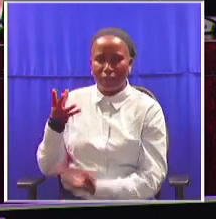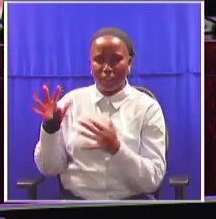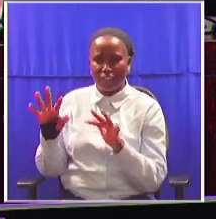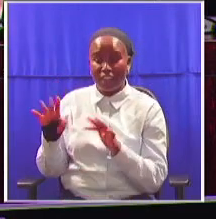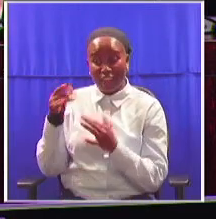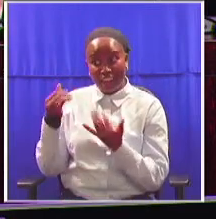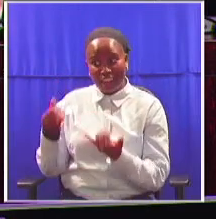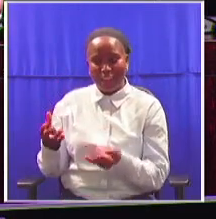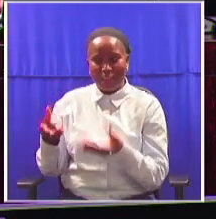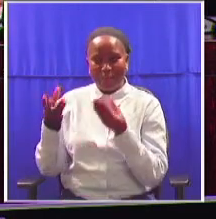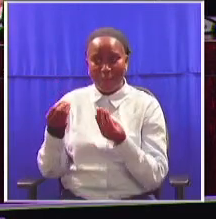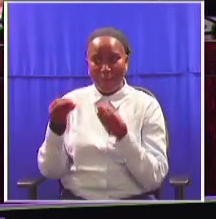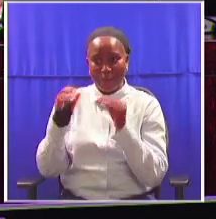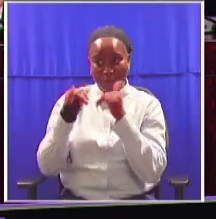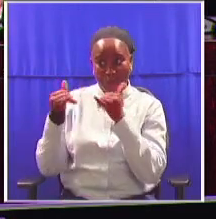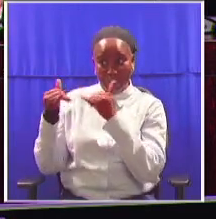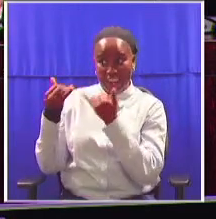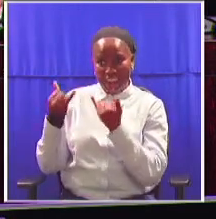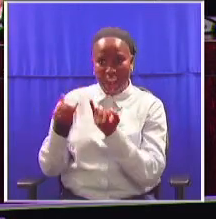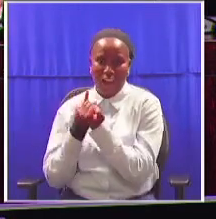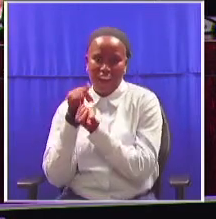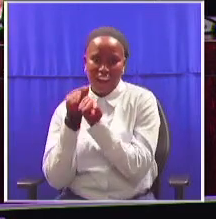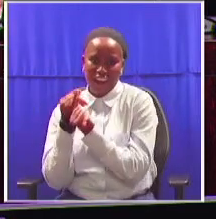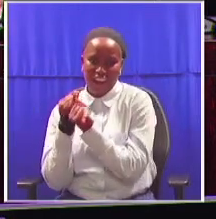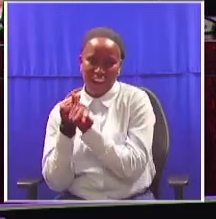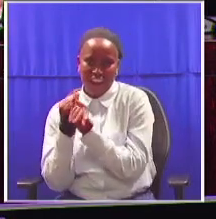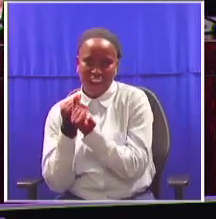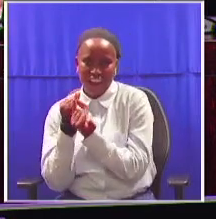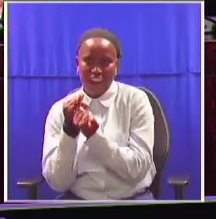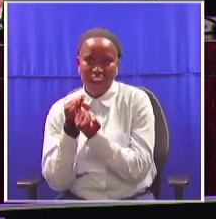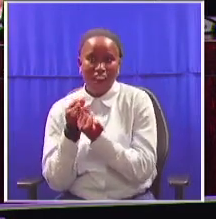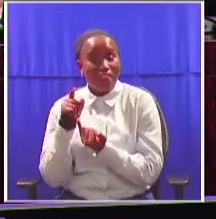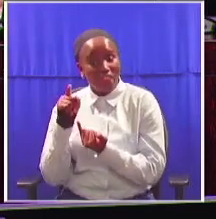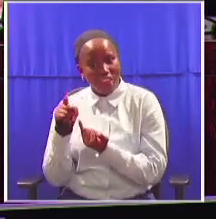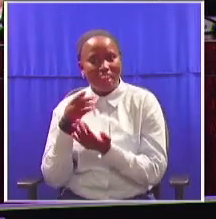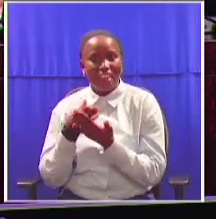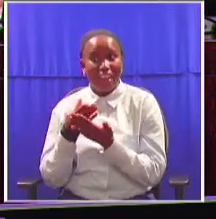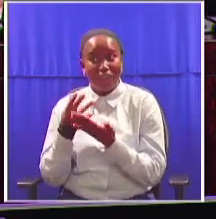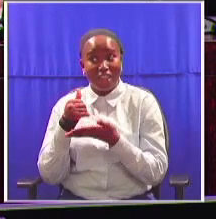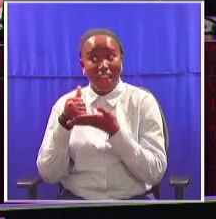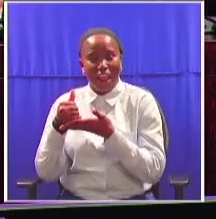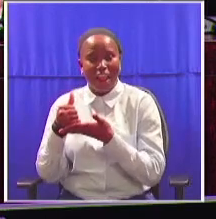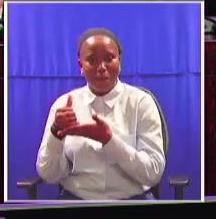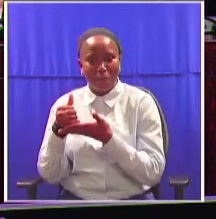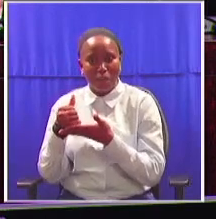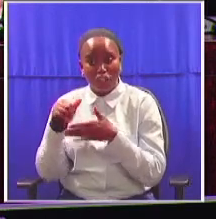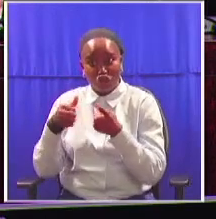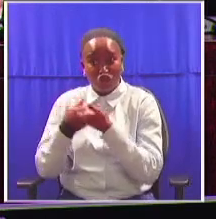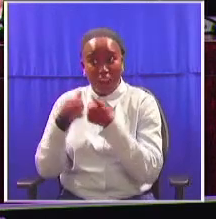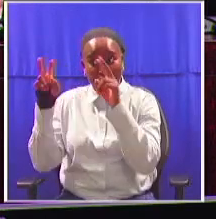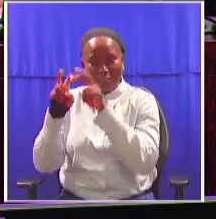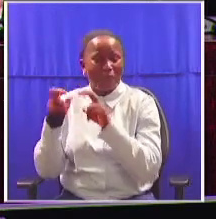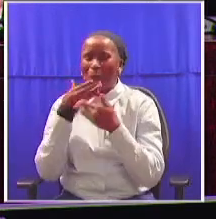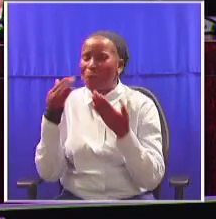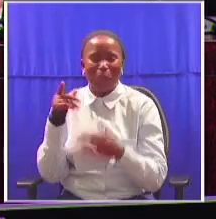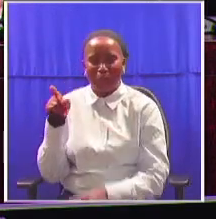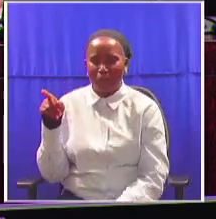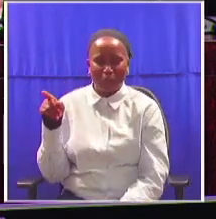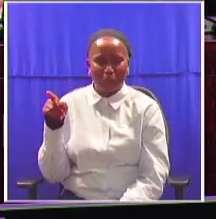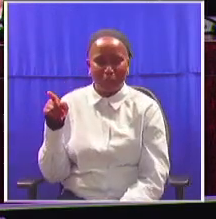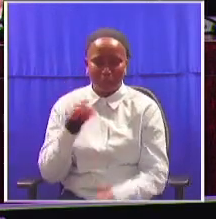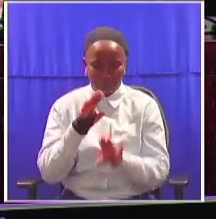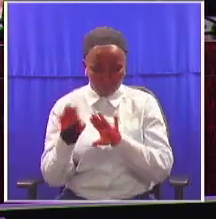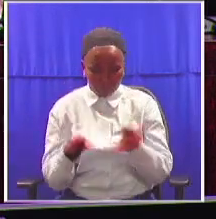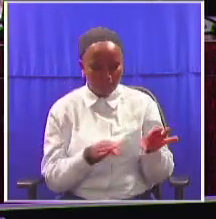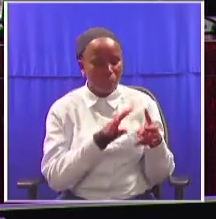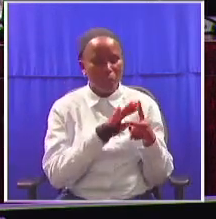other, and that has also brought prices of energy down. We will soon introduce another key piece